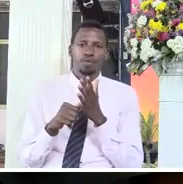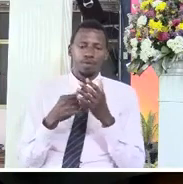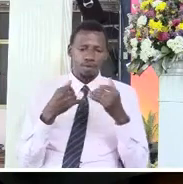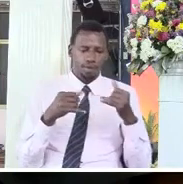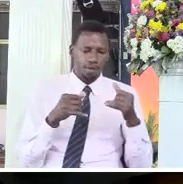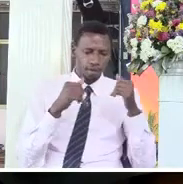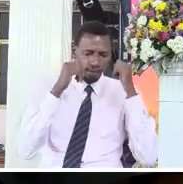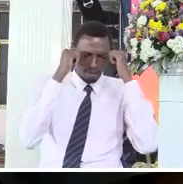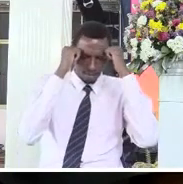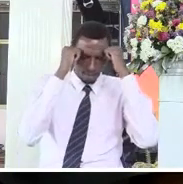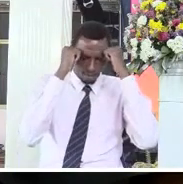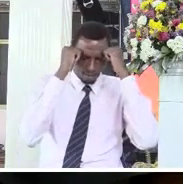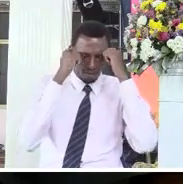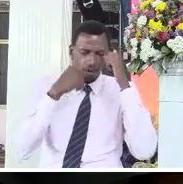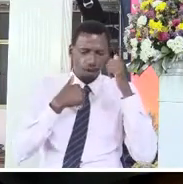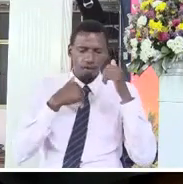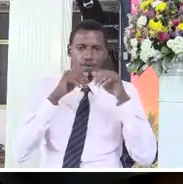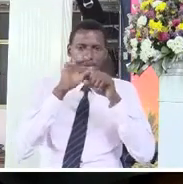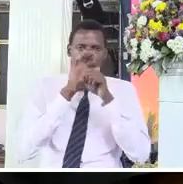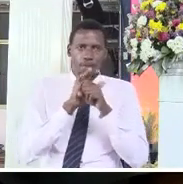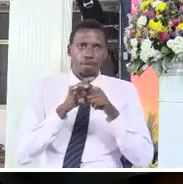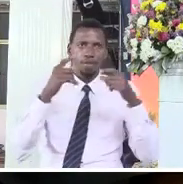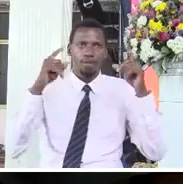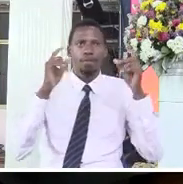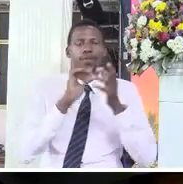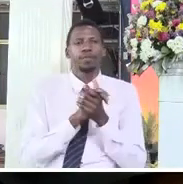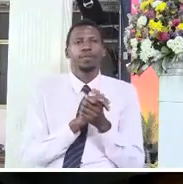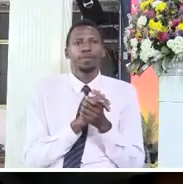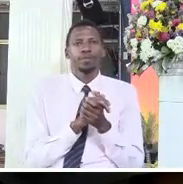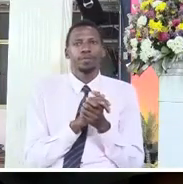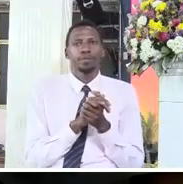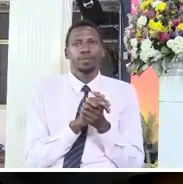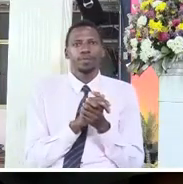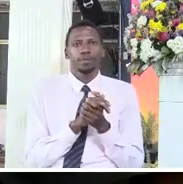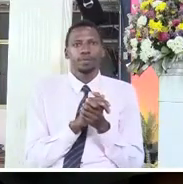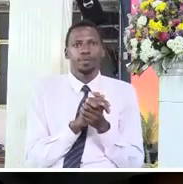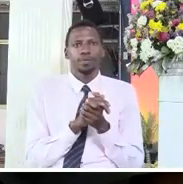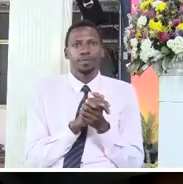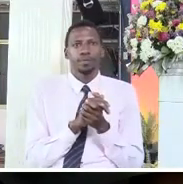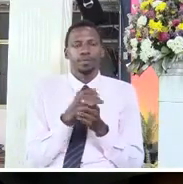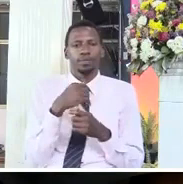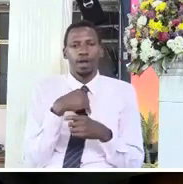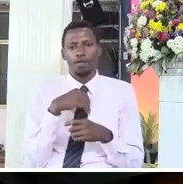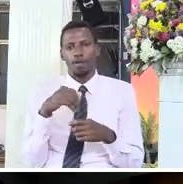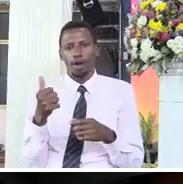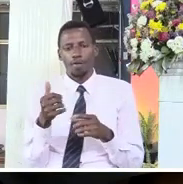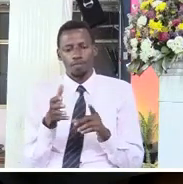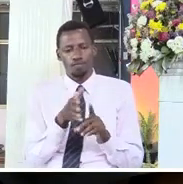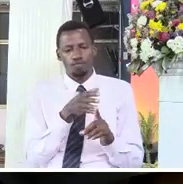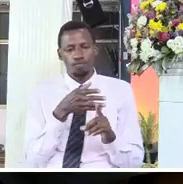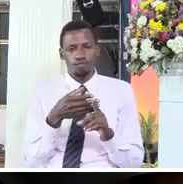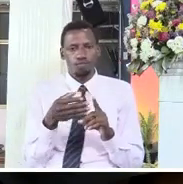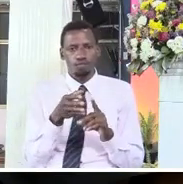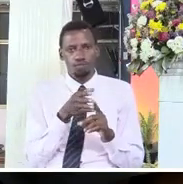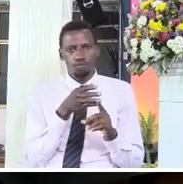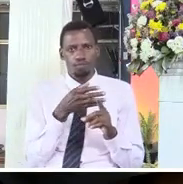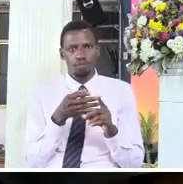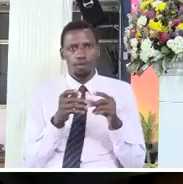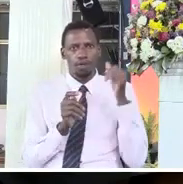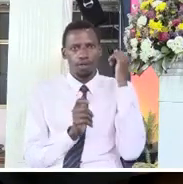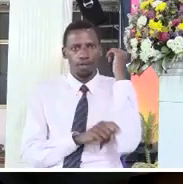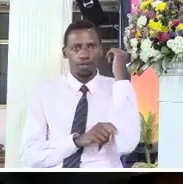have the pressure to succeed. There are alluring temptations. There is the forbidden fruit